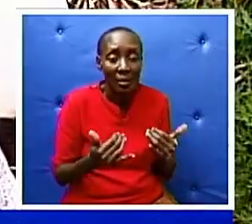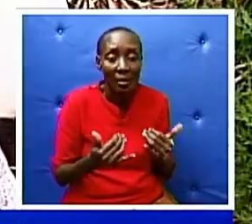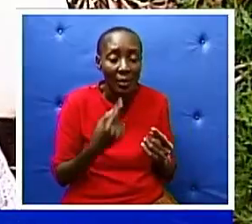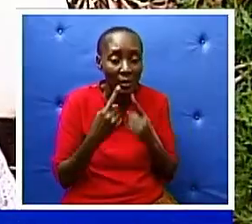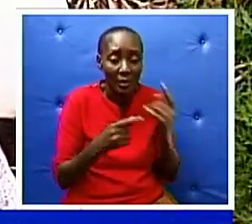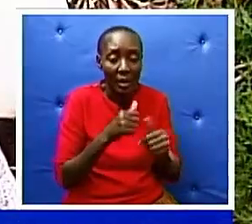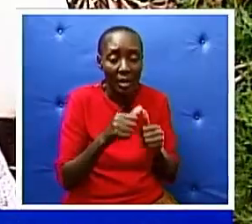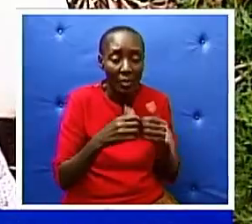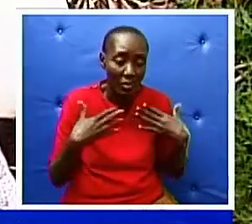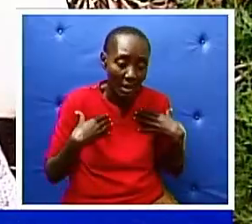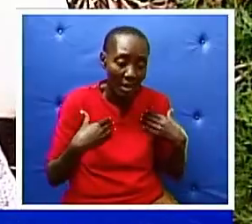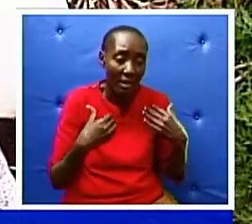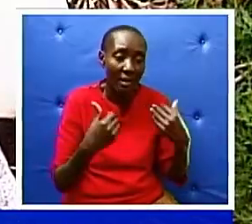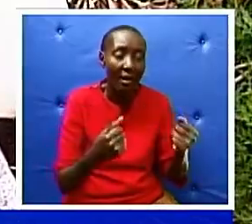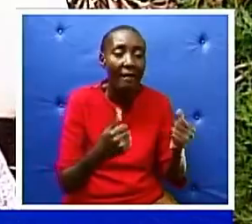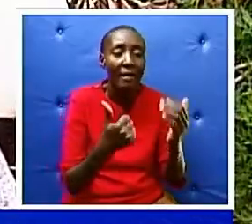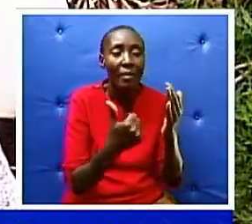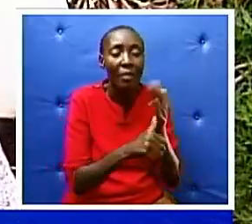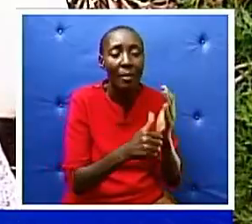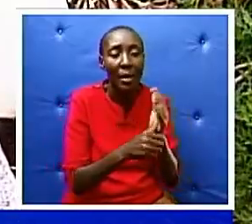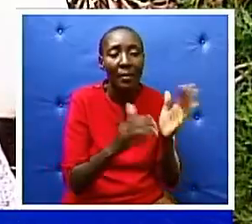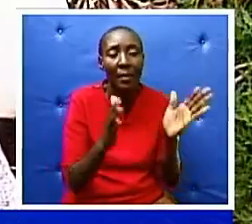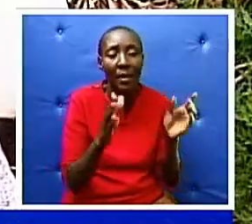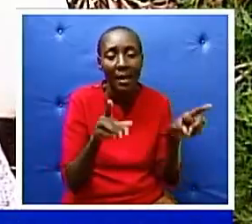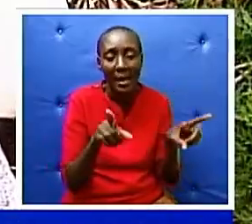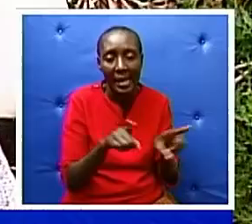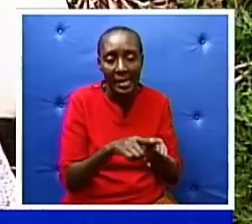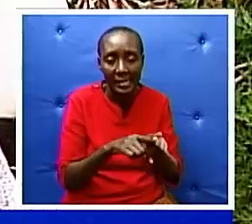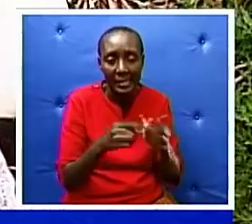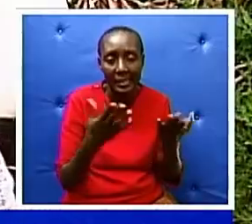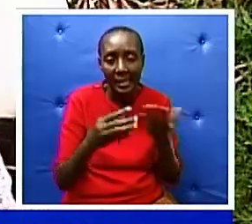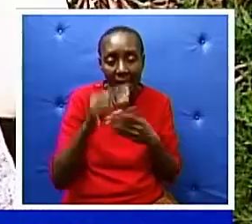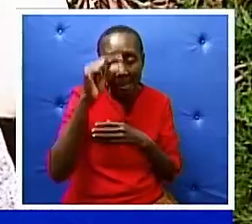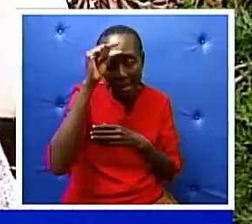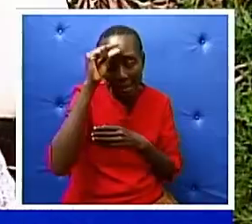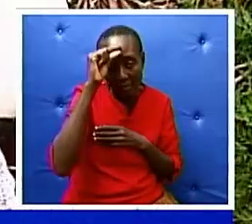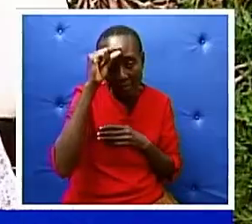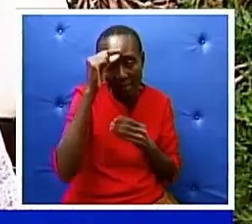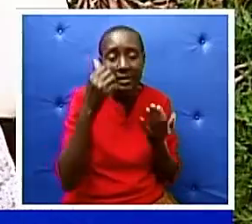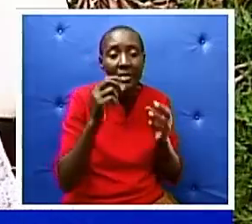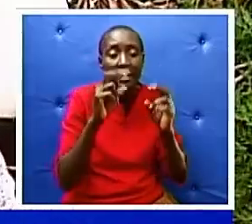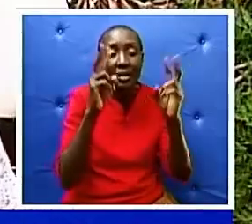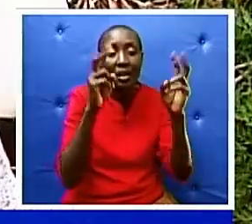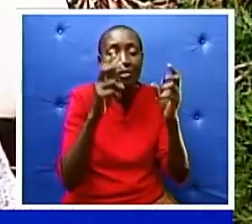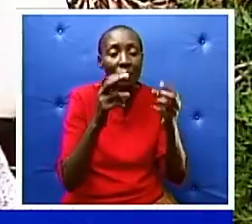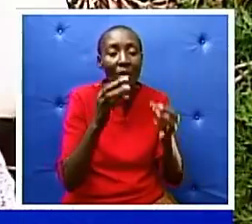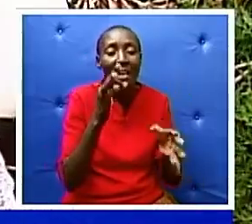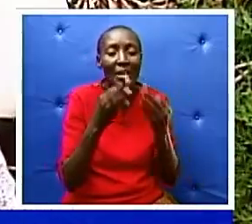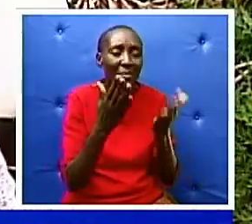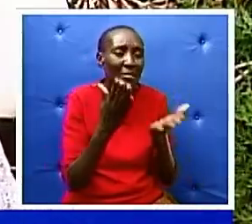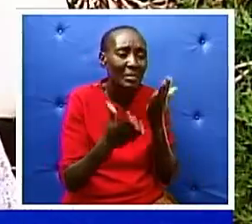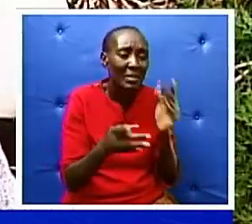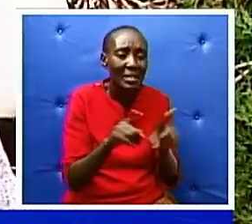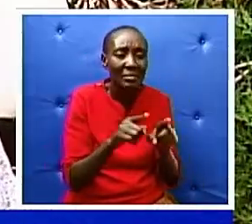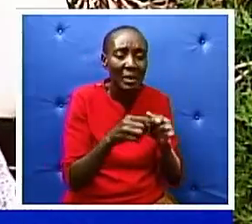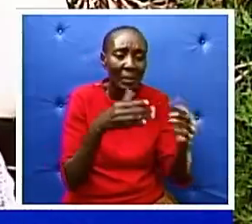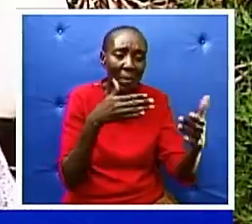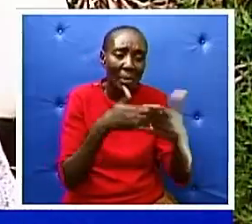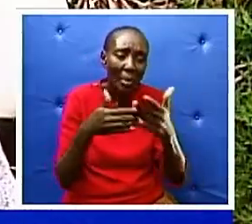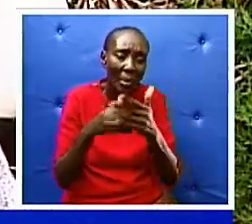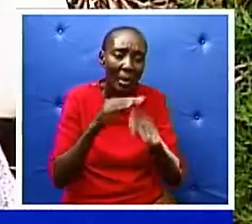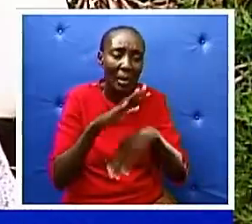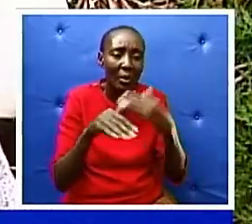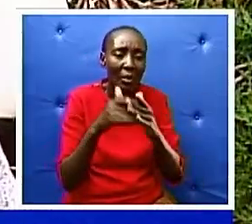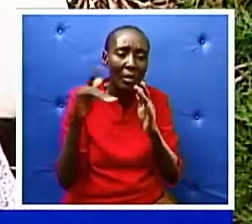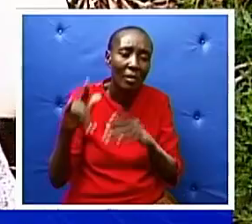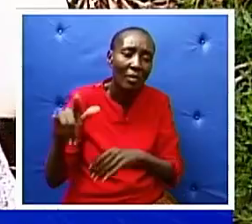issues and we're dealing with state issues. And there was, even if we were to ban all flights, we would never ban a flight